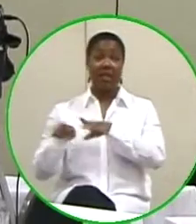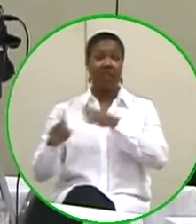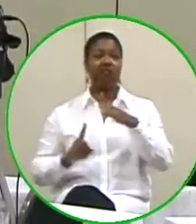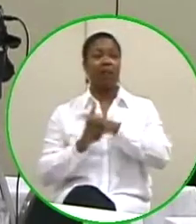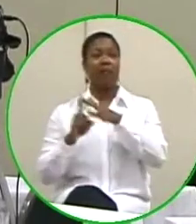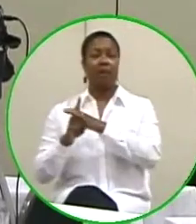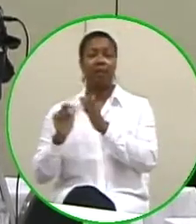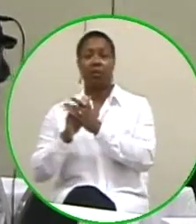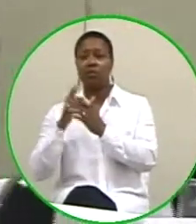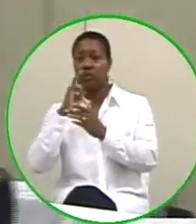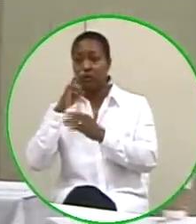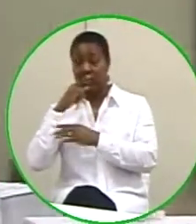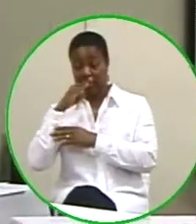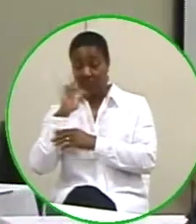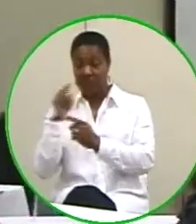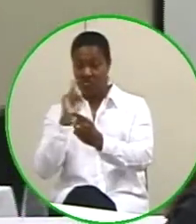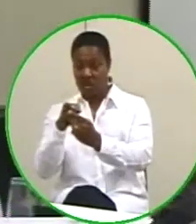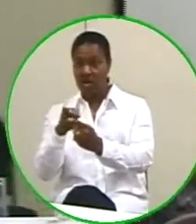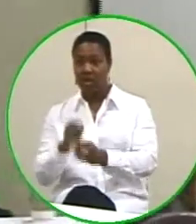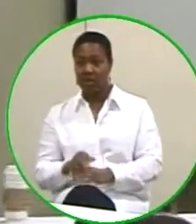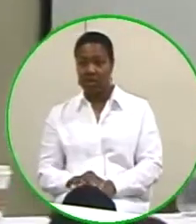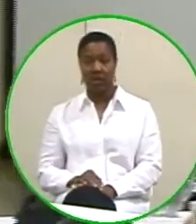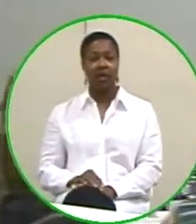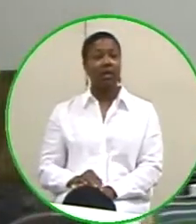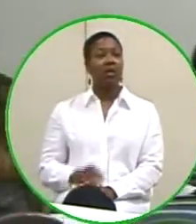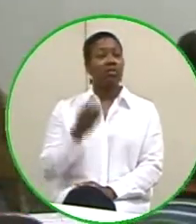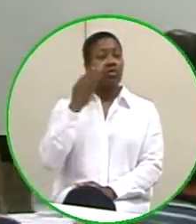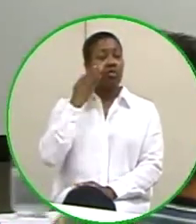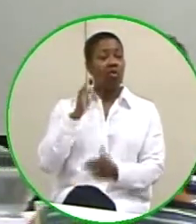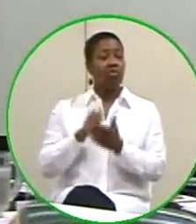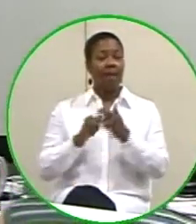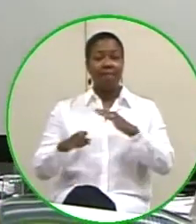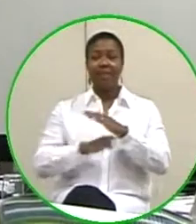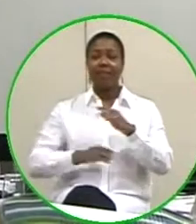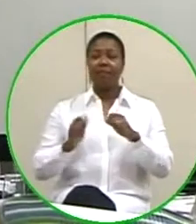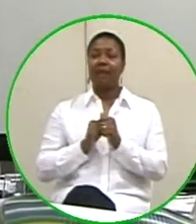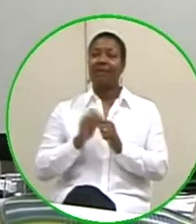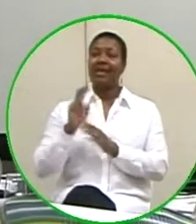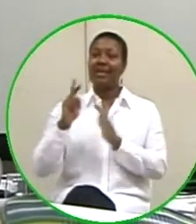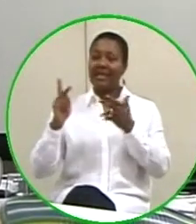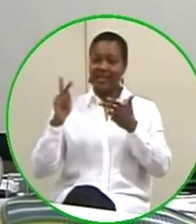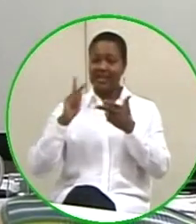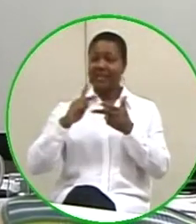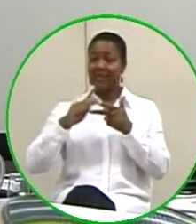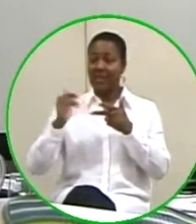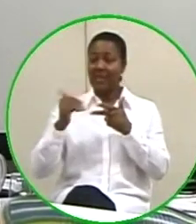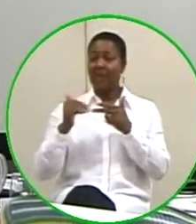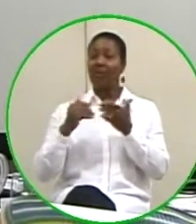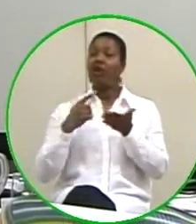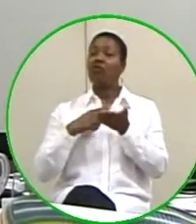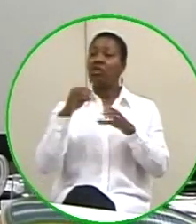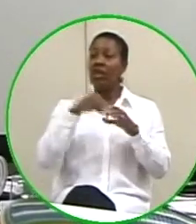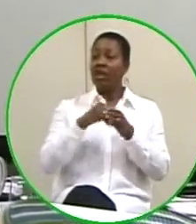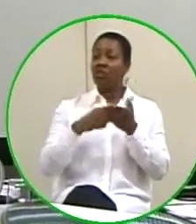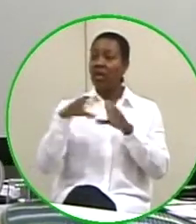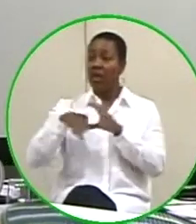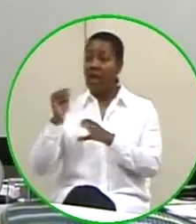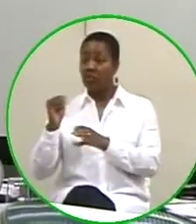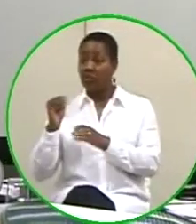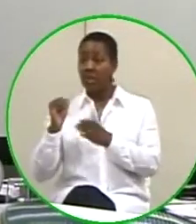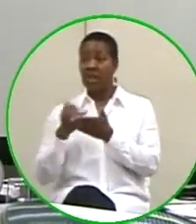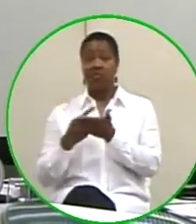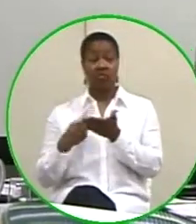those kids get targeted. Okay. So as you probably know, just the basics about a secondary level system called Check-in Checkout, as Terry talked about,